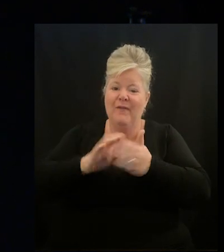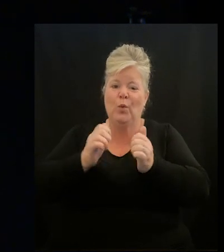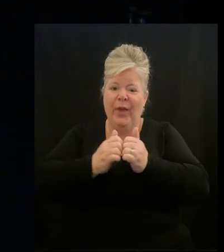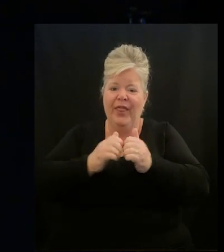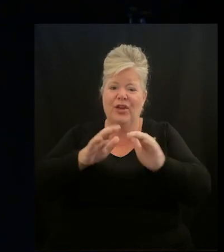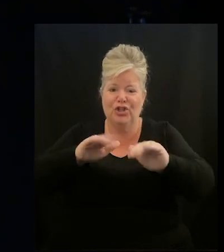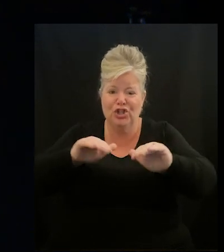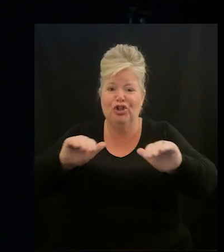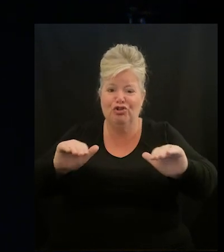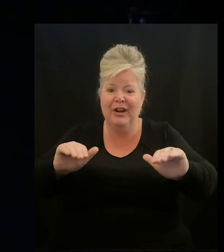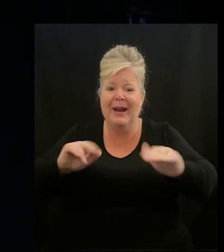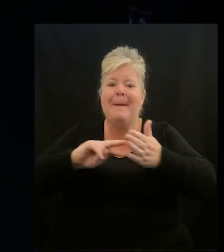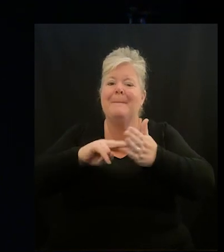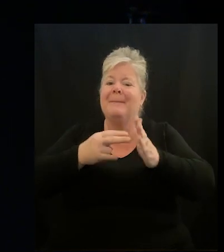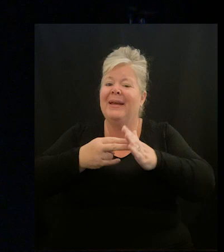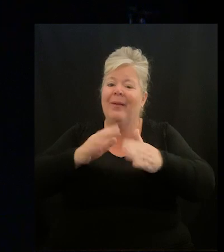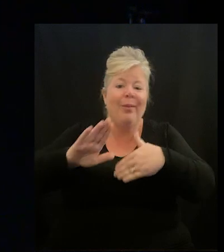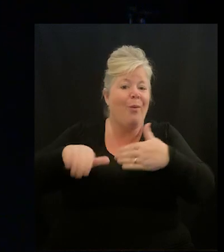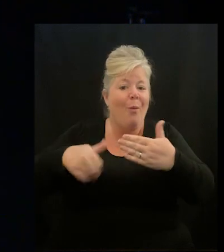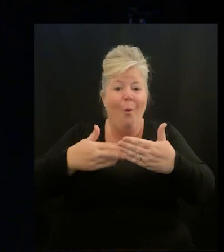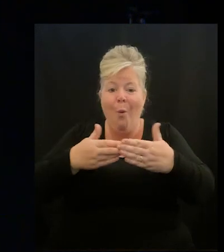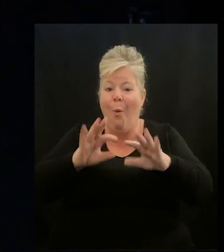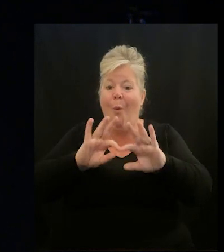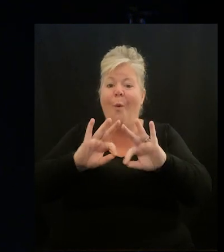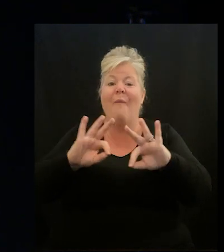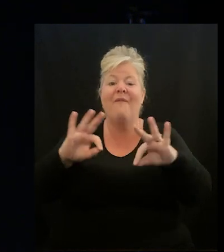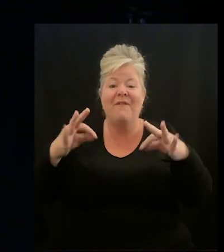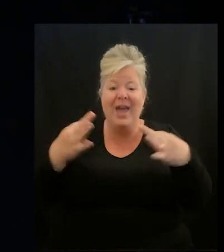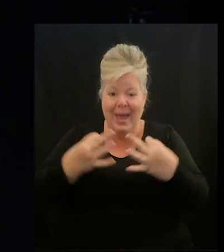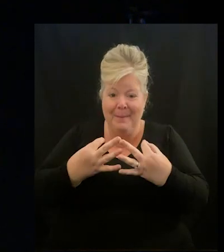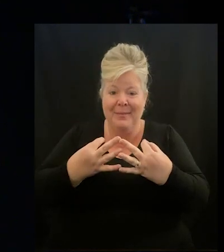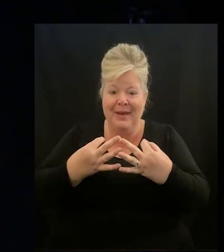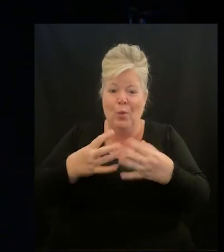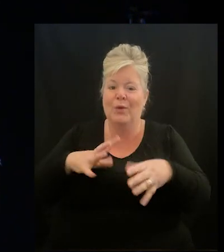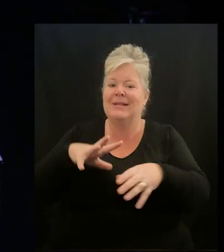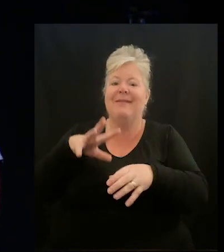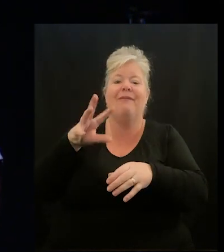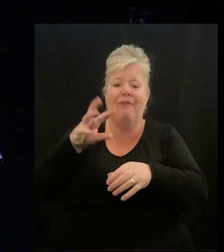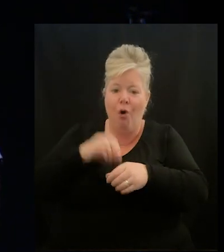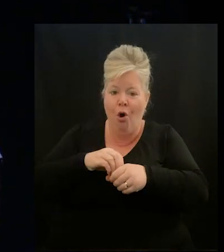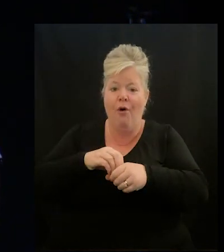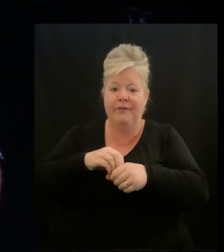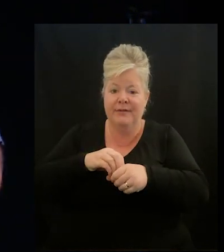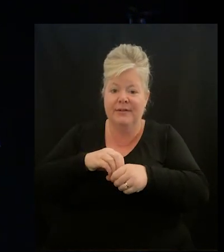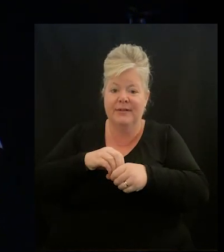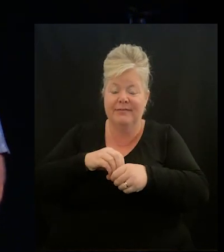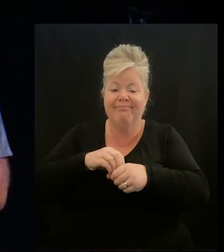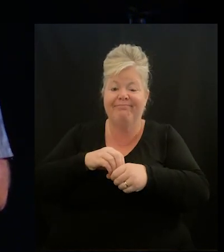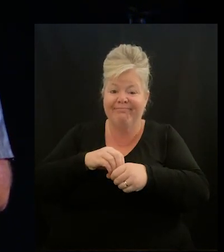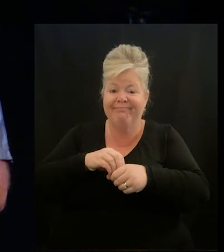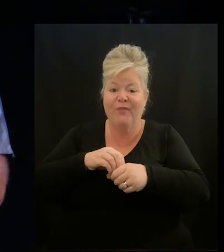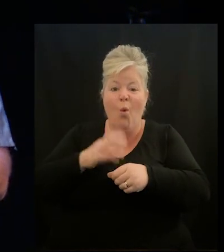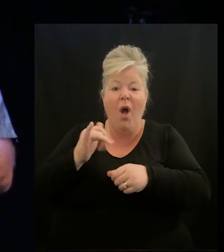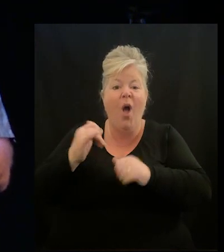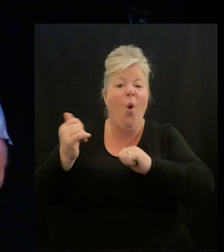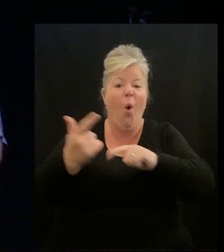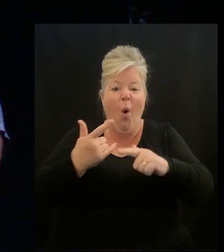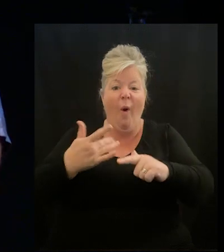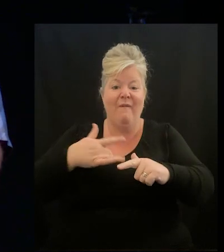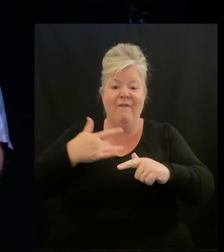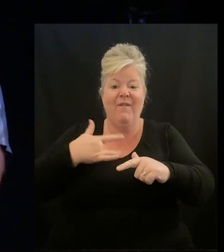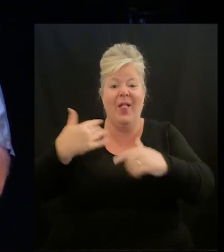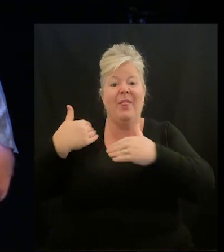children. The entire family was involved in this, in carrying this weight